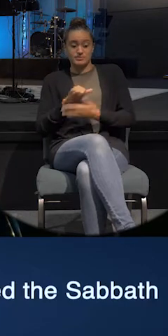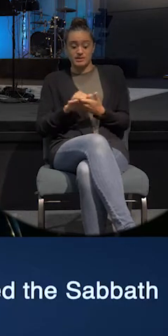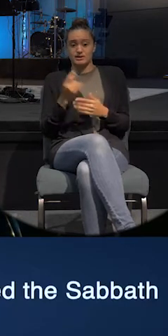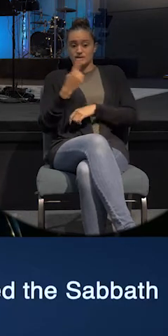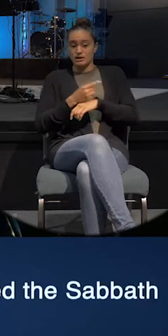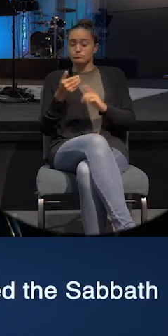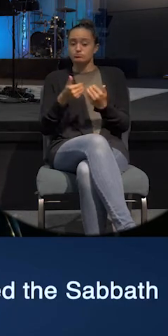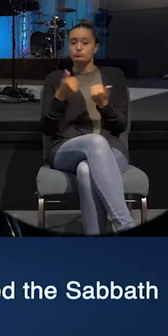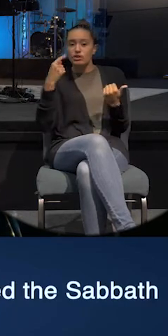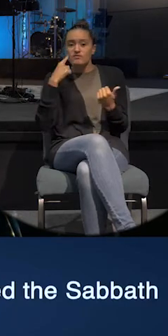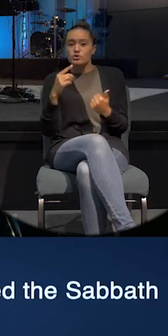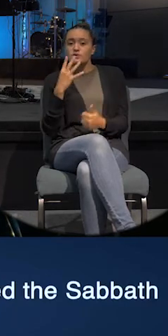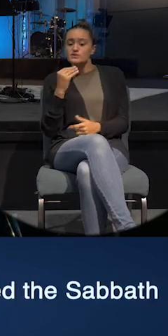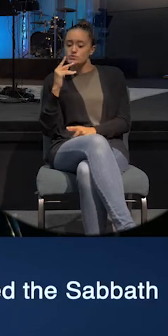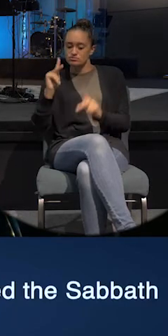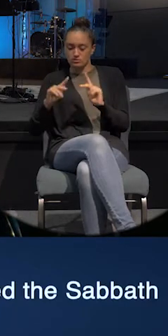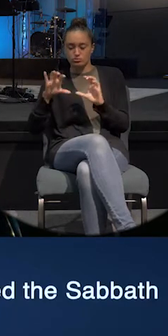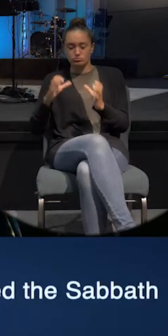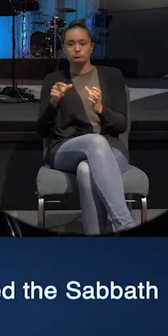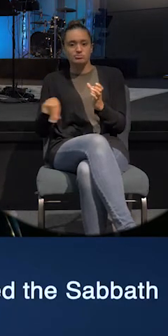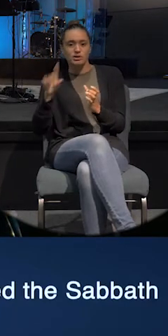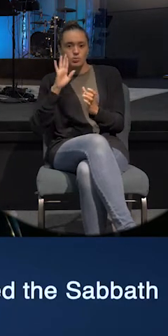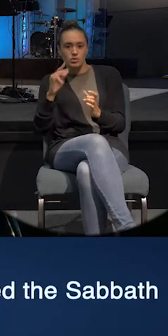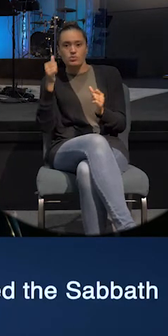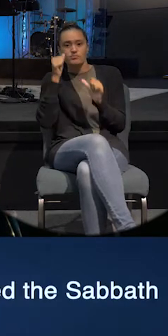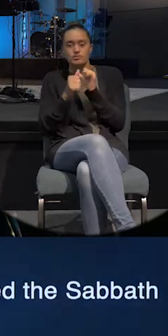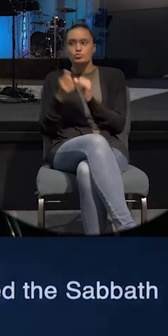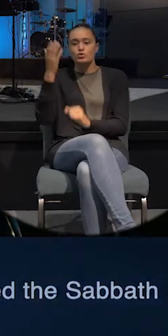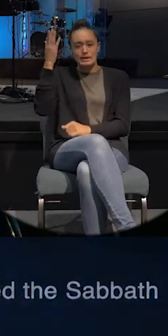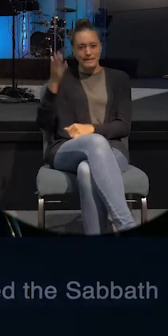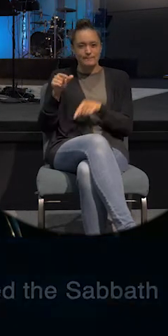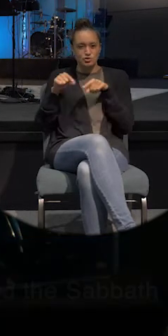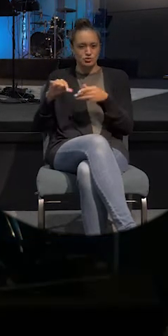Jews, in order that they would remember him